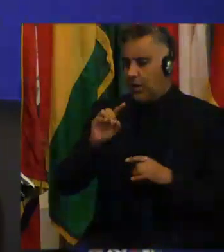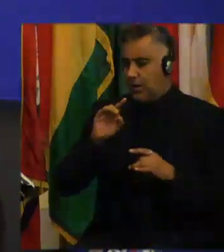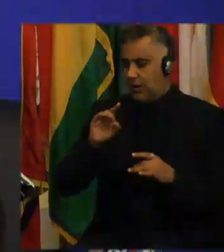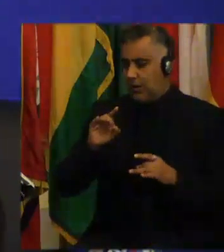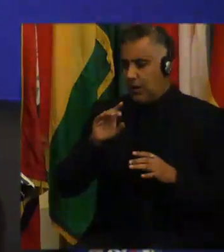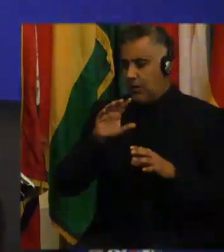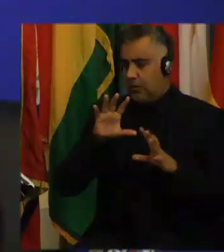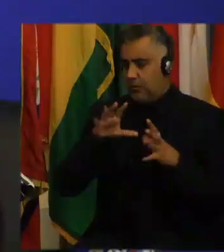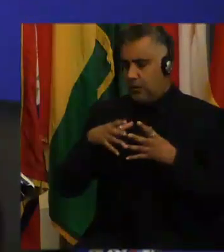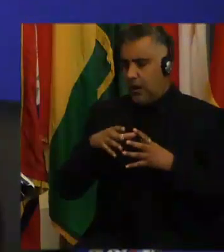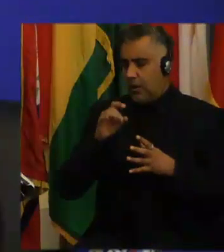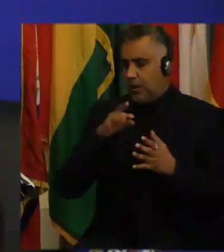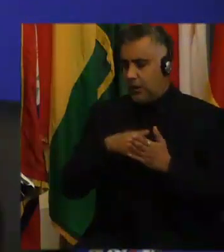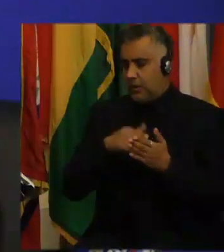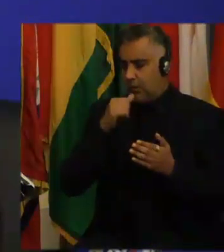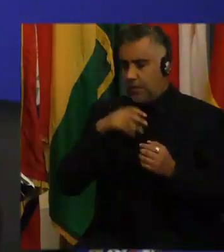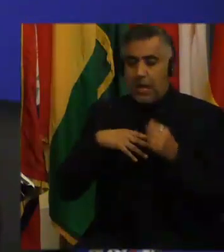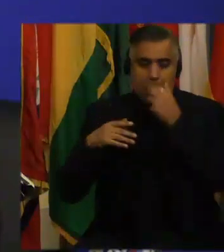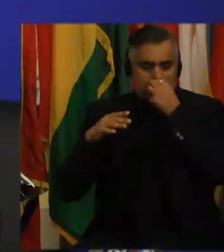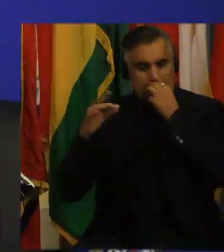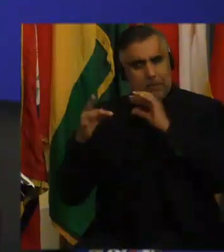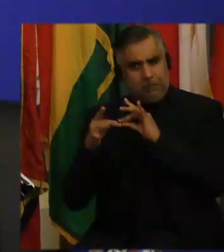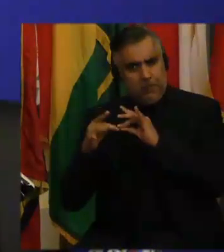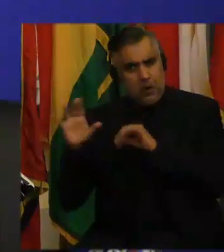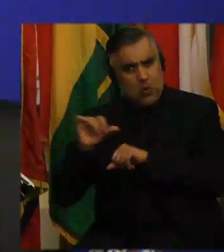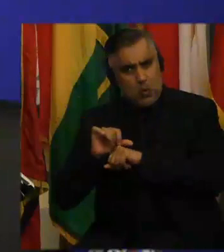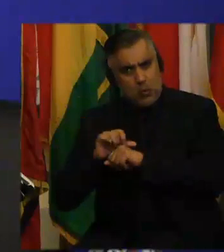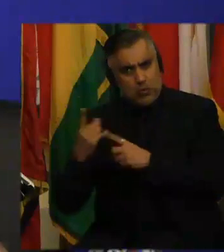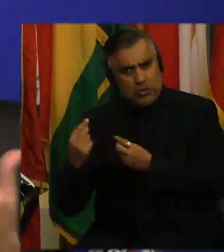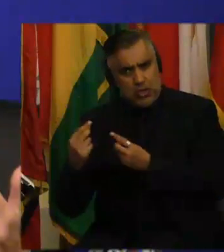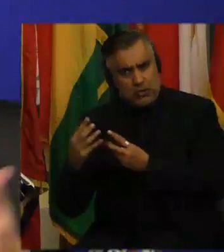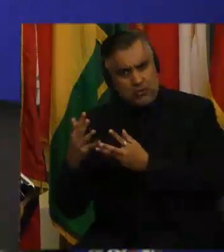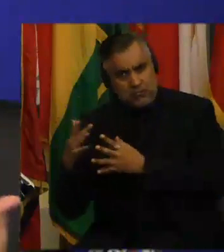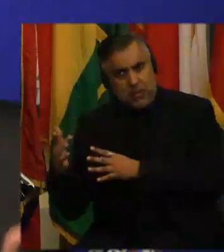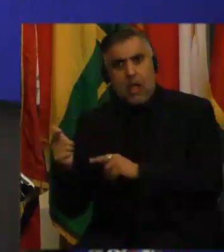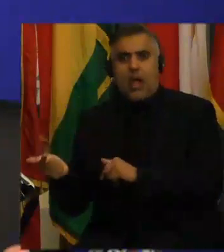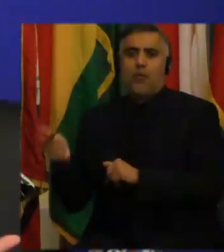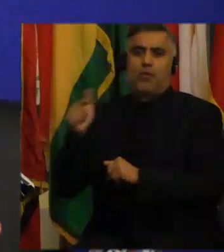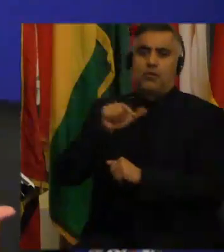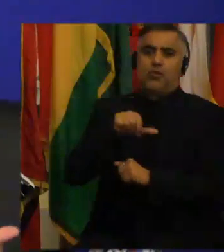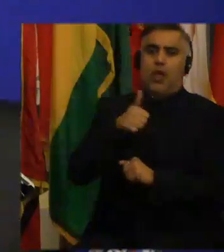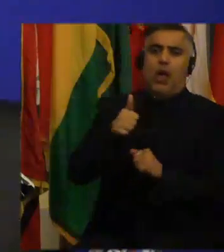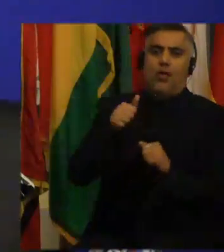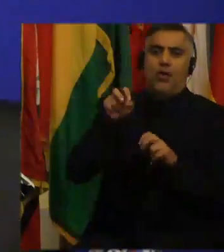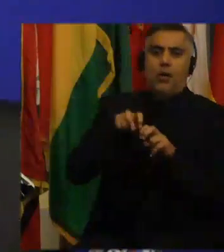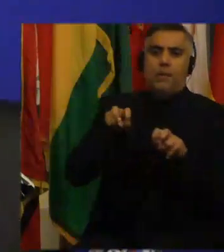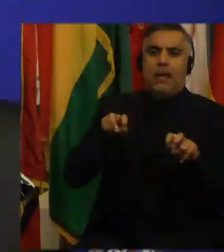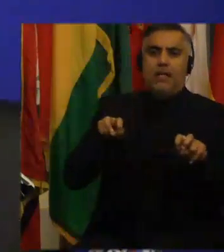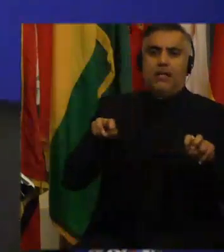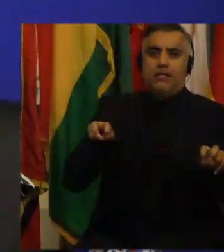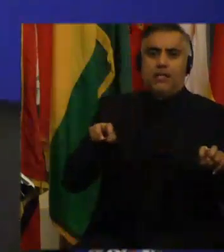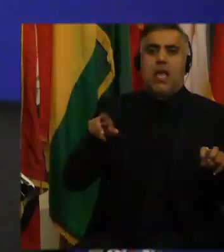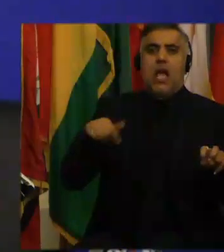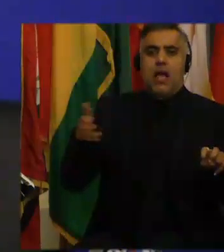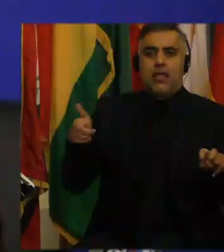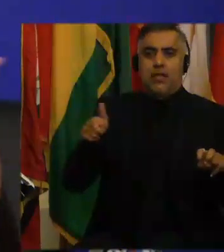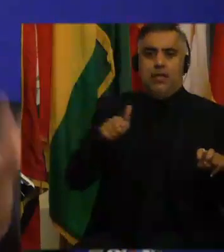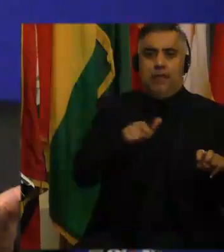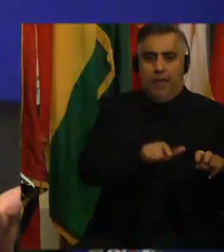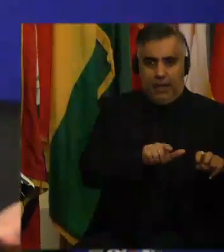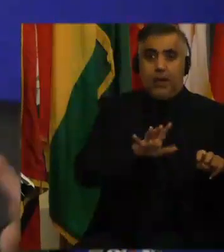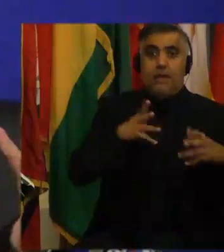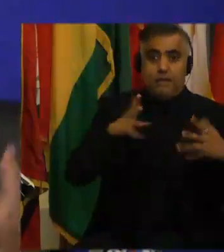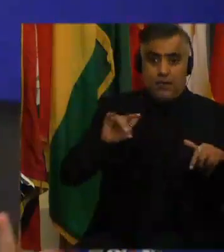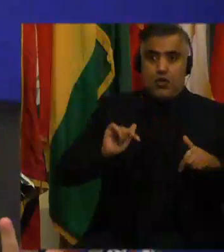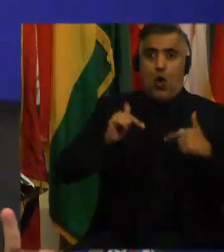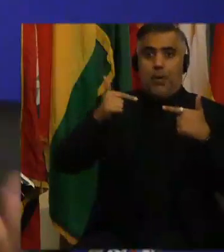going to ask her just to say a few words about her work and what she does, and then we'll turn the floor over to our other panels in order, and then just open it up a little bit to